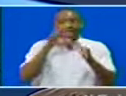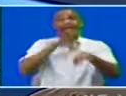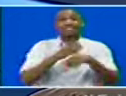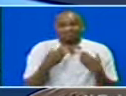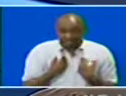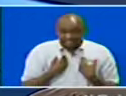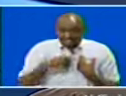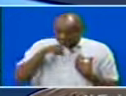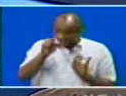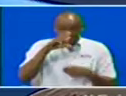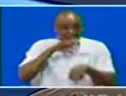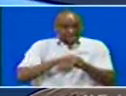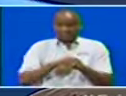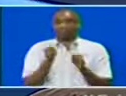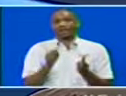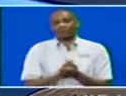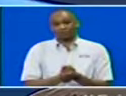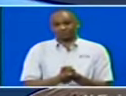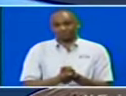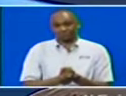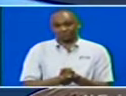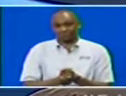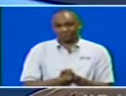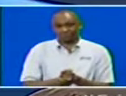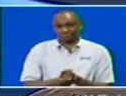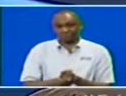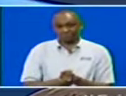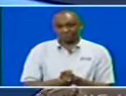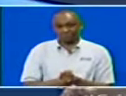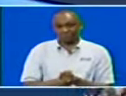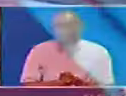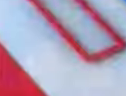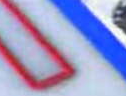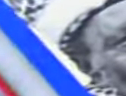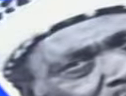yet to receive any notification of a nullification.